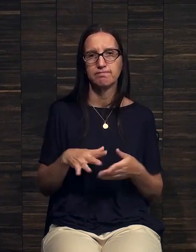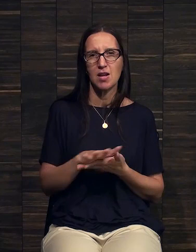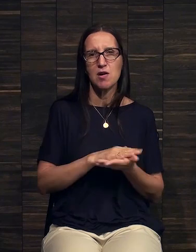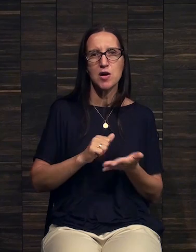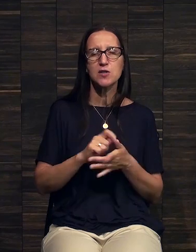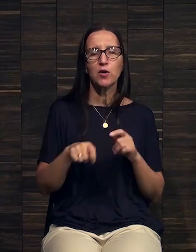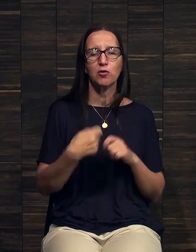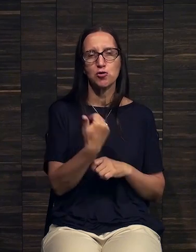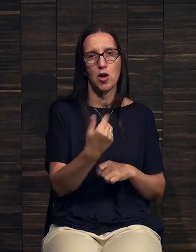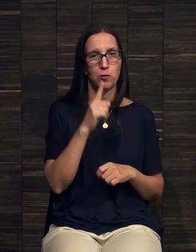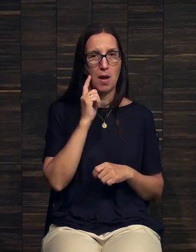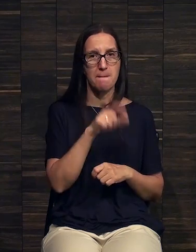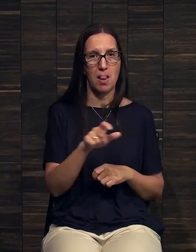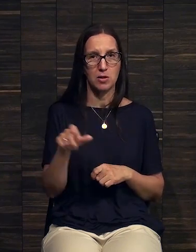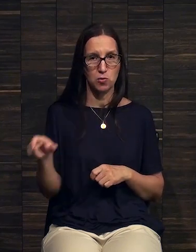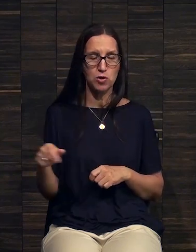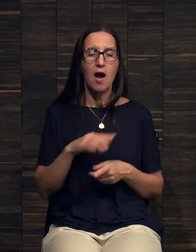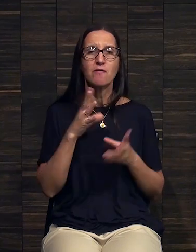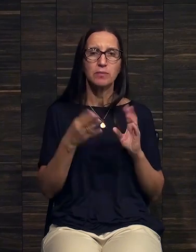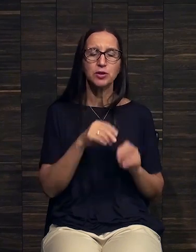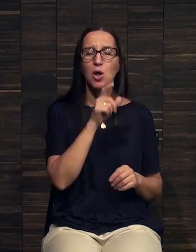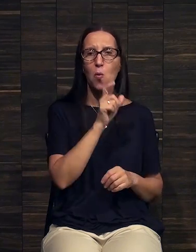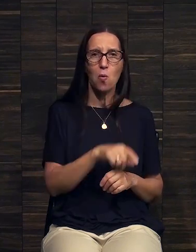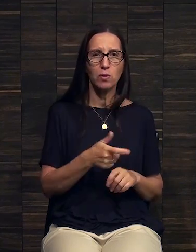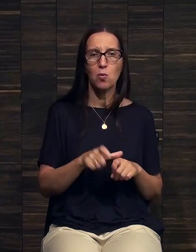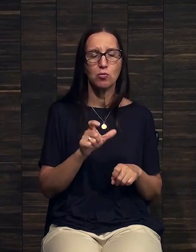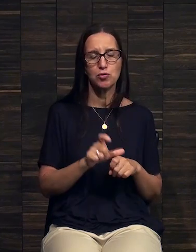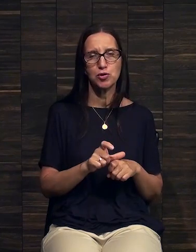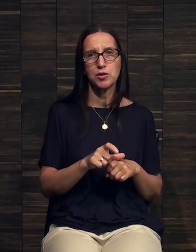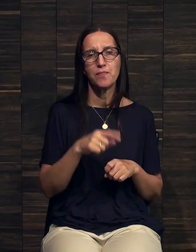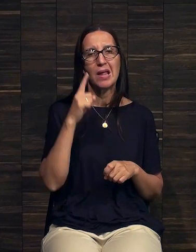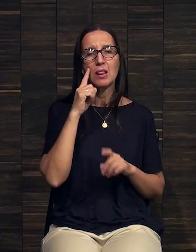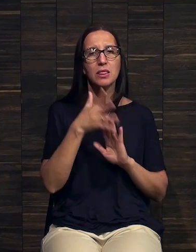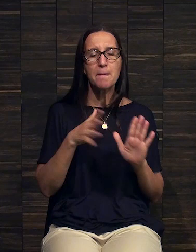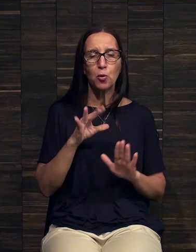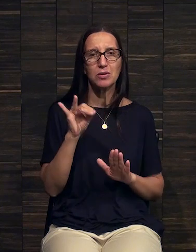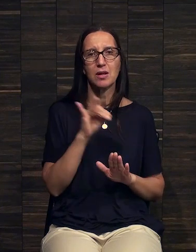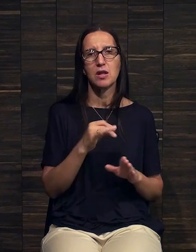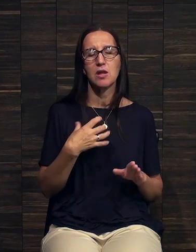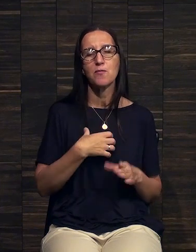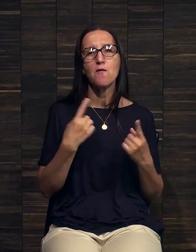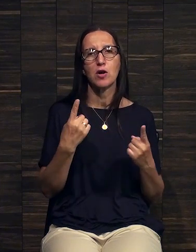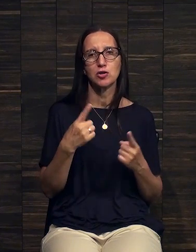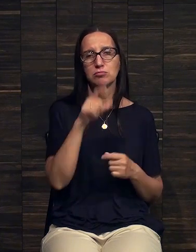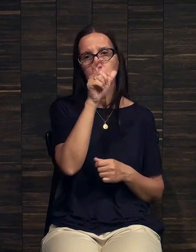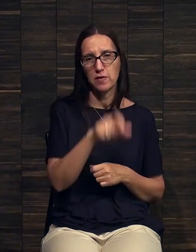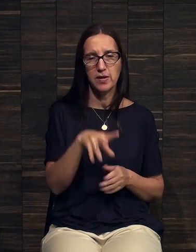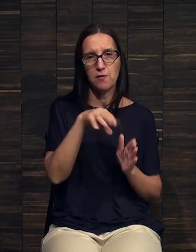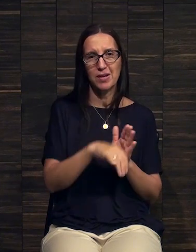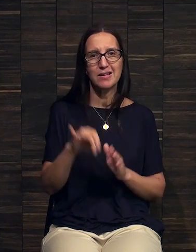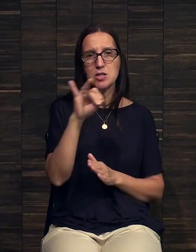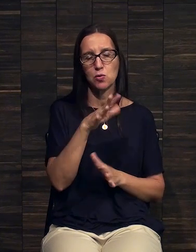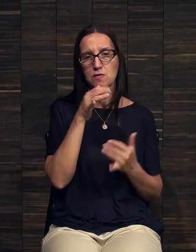comics, they kind of spoil the youth. This is one of the pivotal figures in